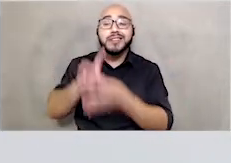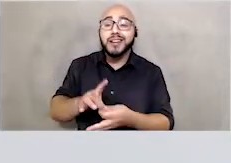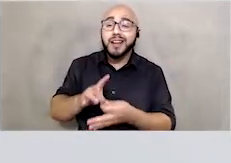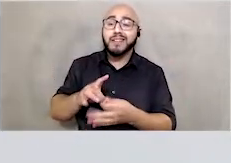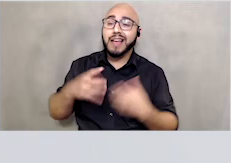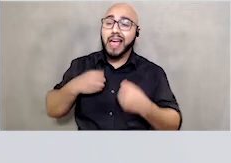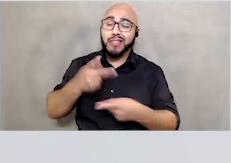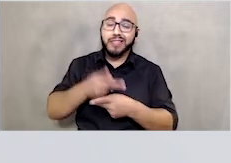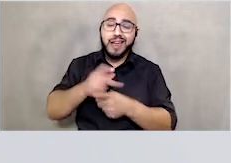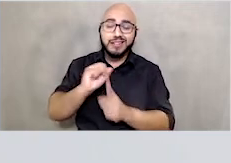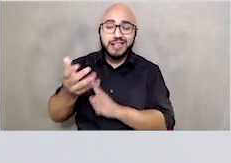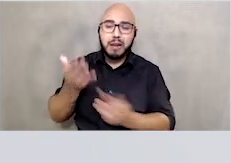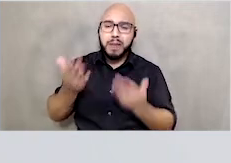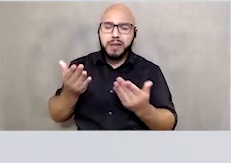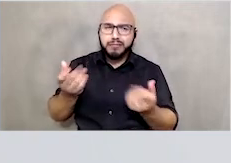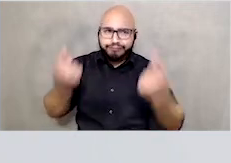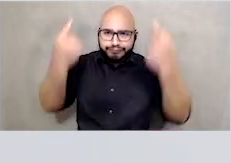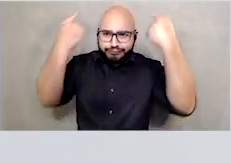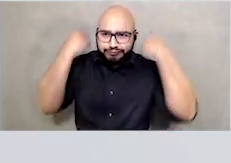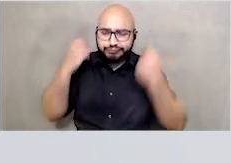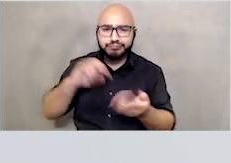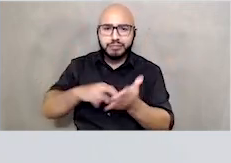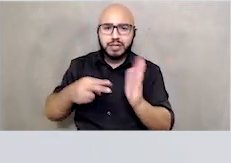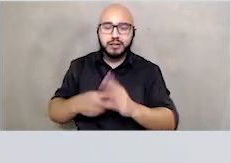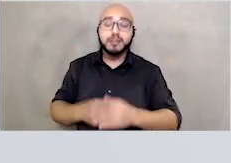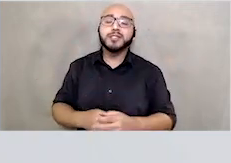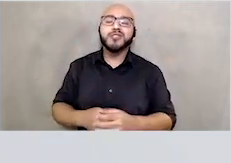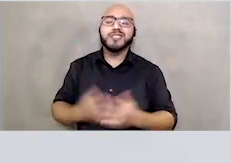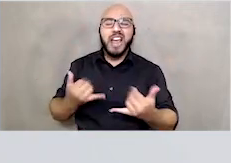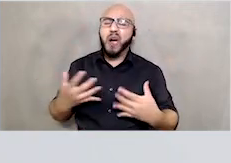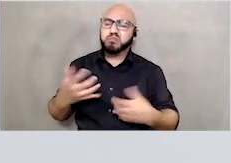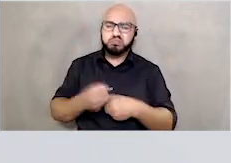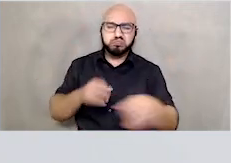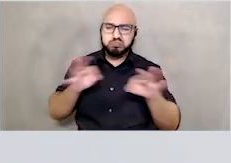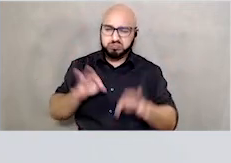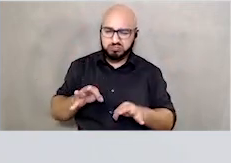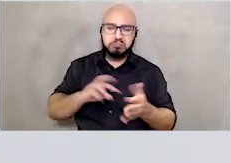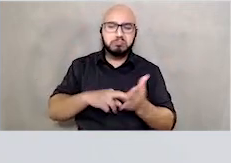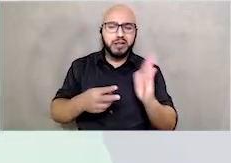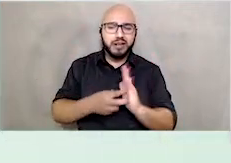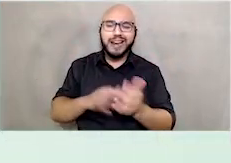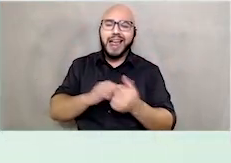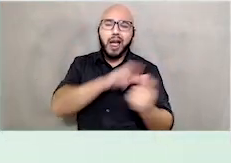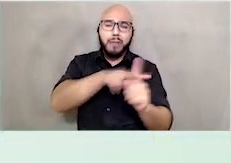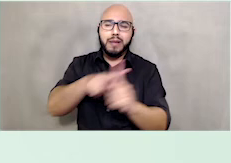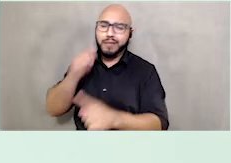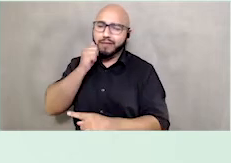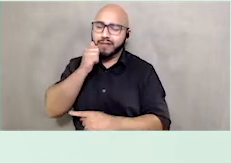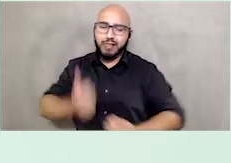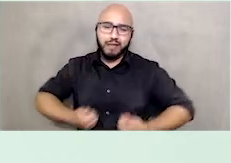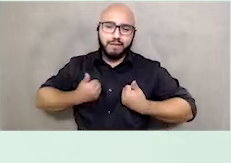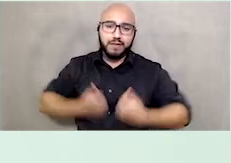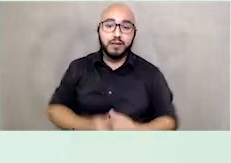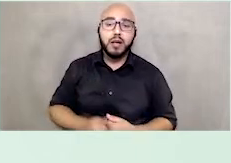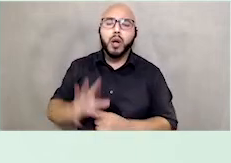understood what they meant. Let's go over what these terms mean and how they apply to everyday life. To be culturally